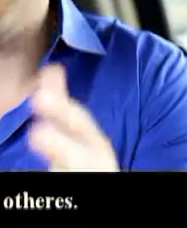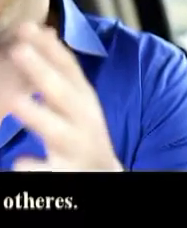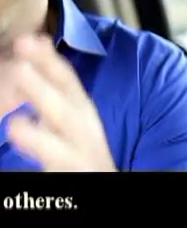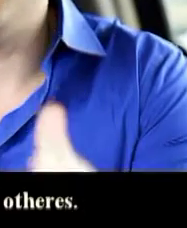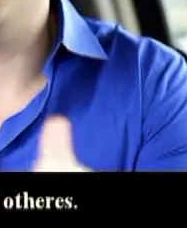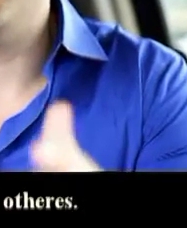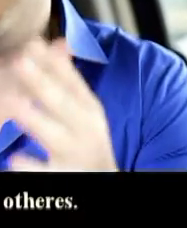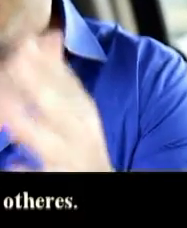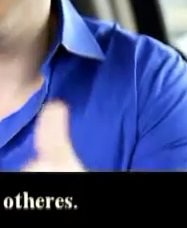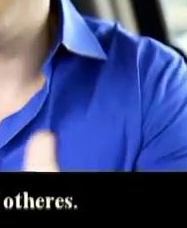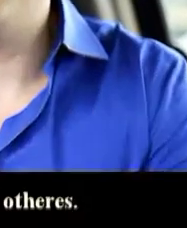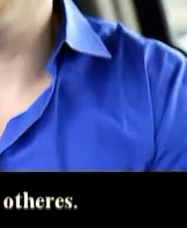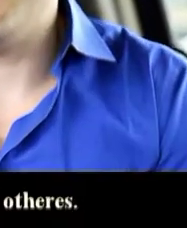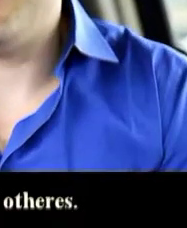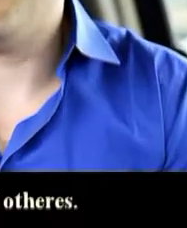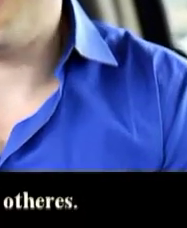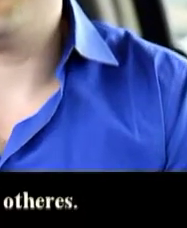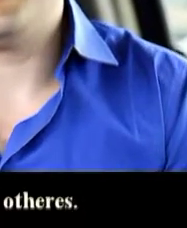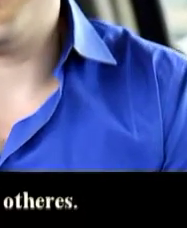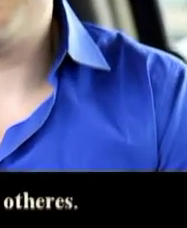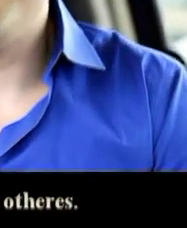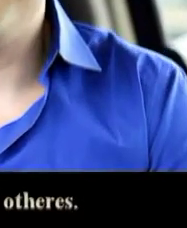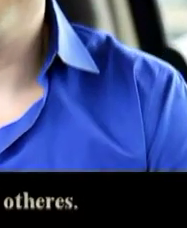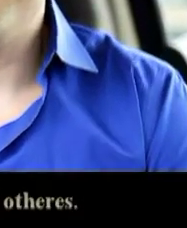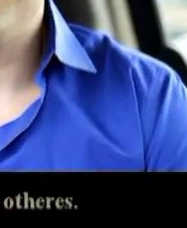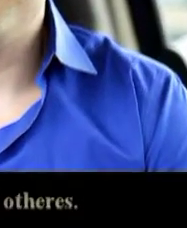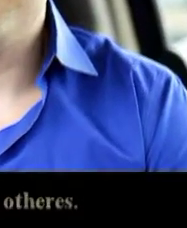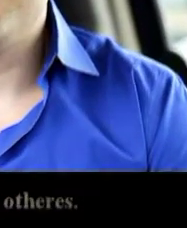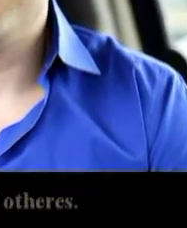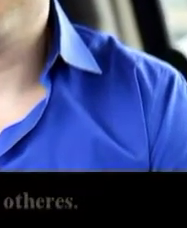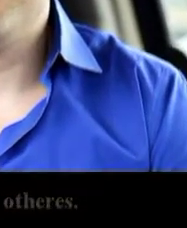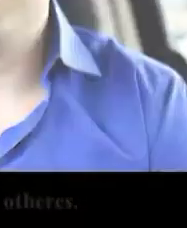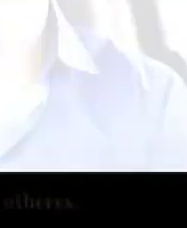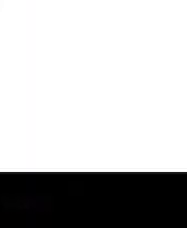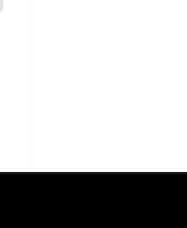see what God can do in your life and in the lives of others.